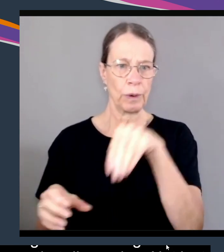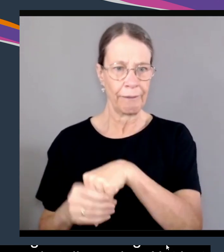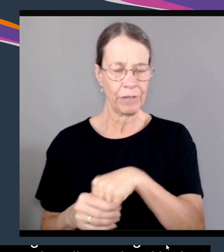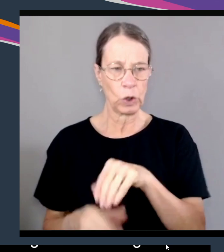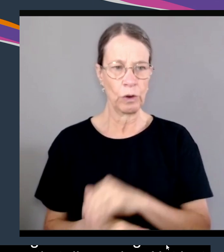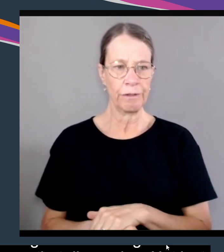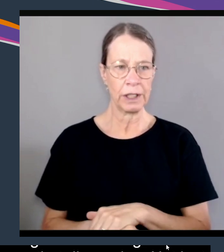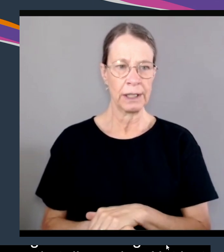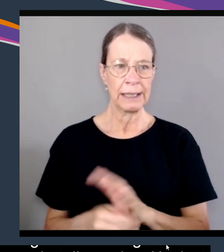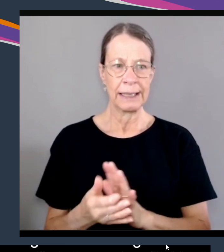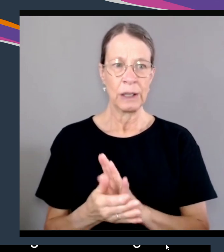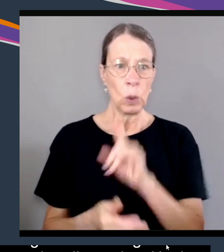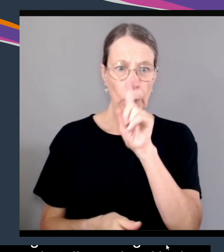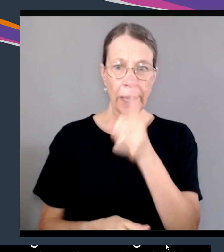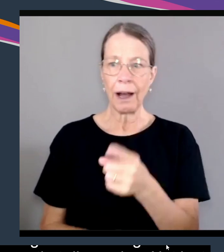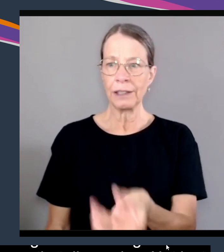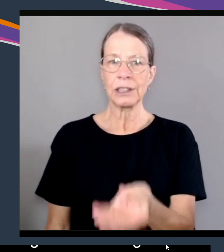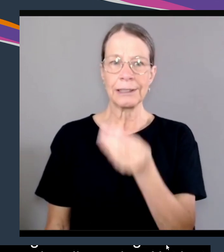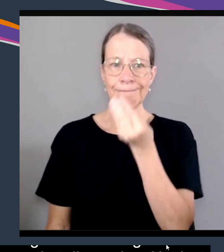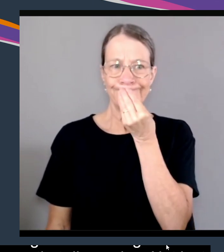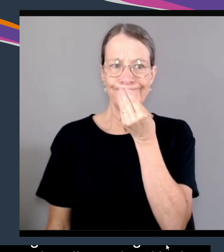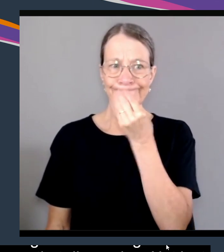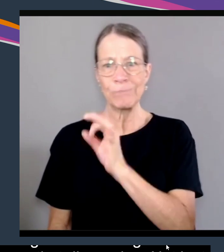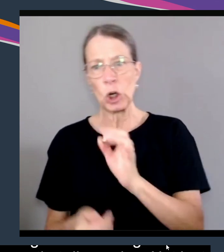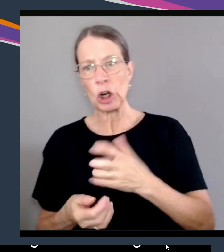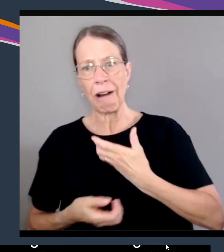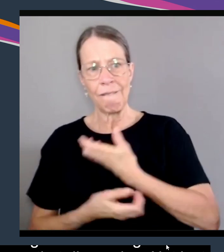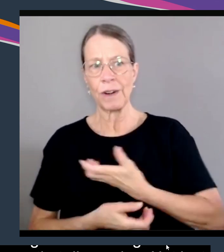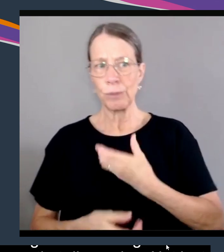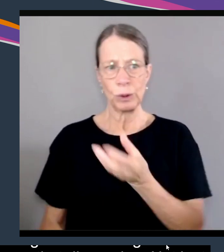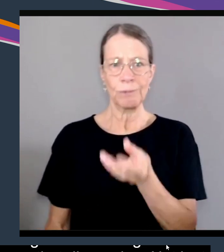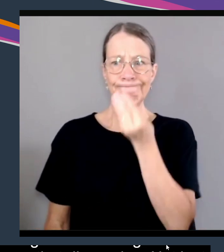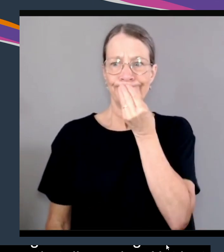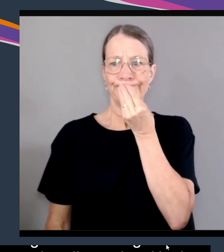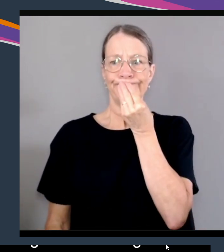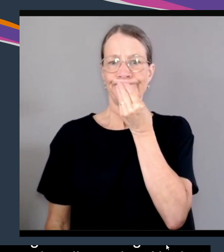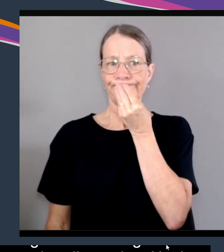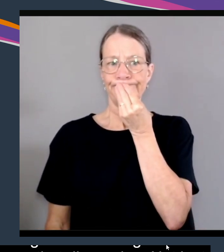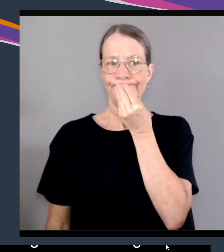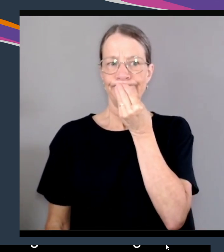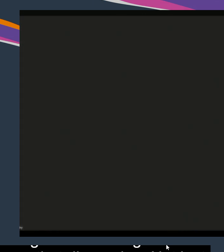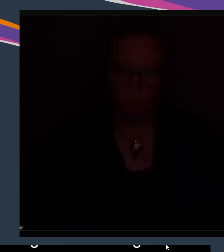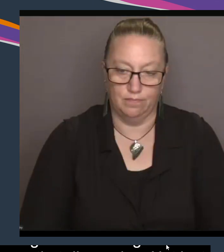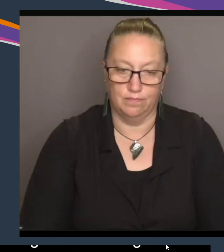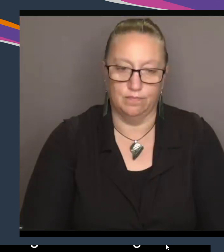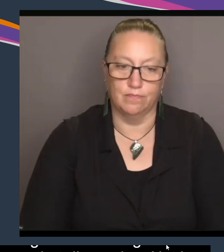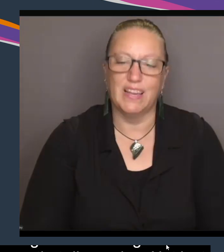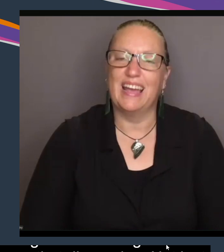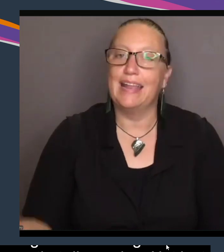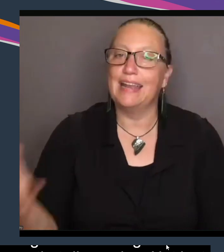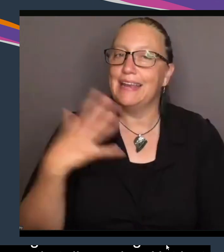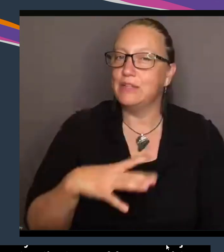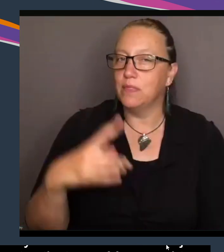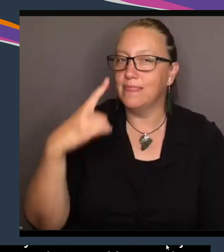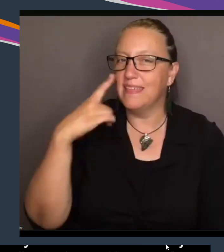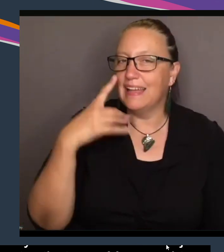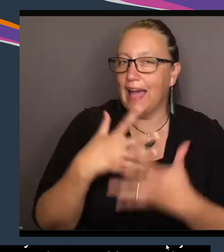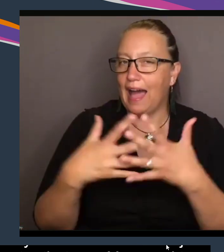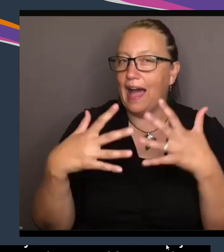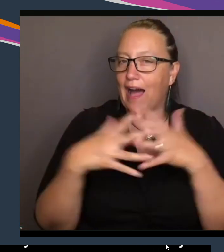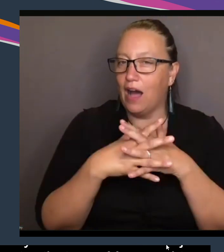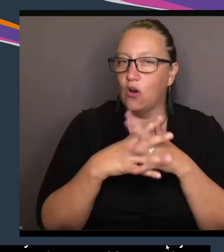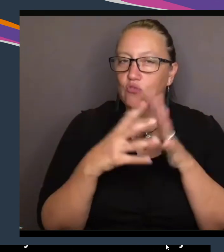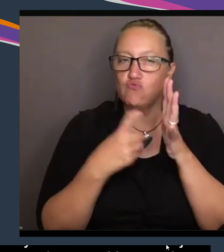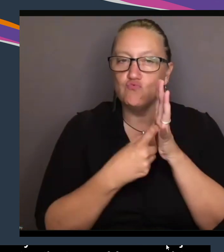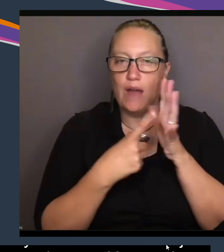silence. And if I was to compare how racism is dealt with and responsive in this, and